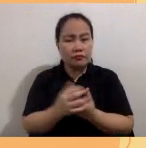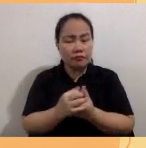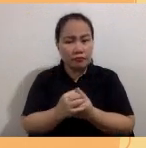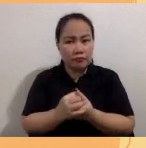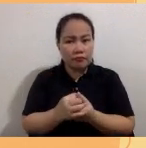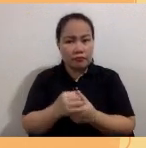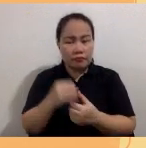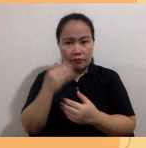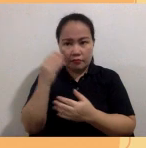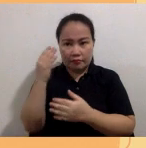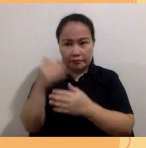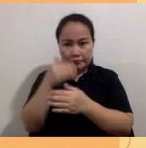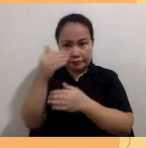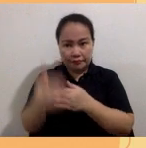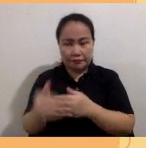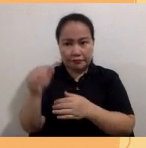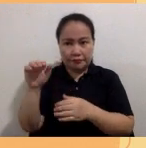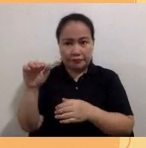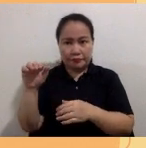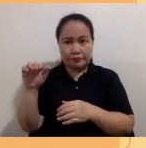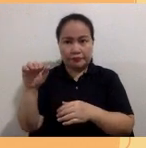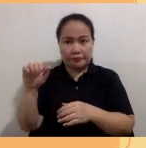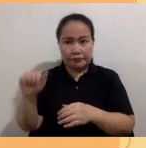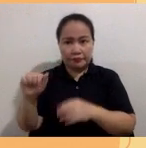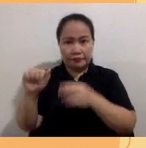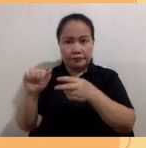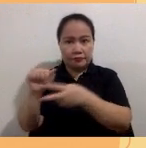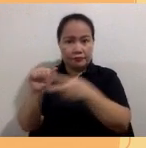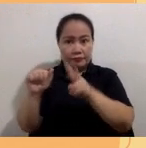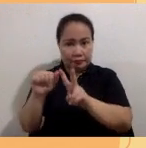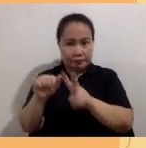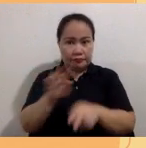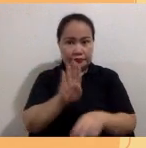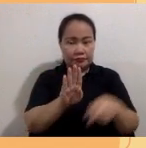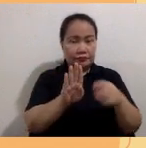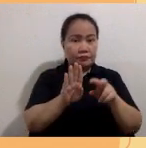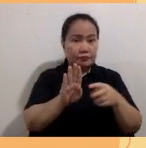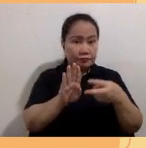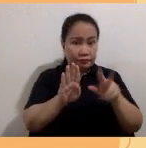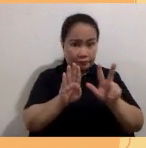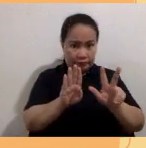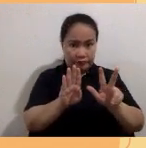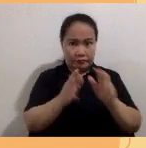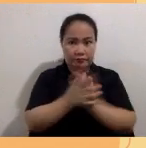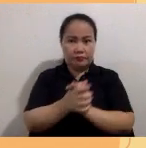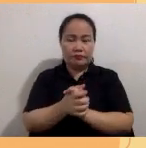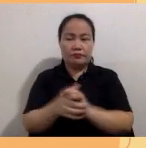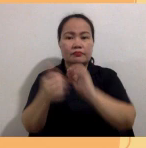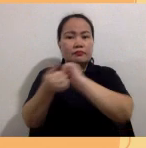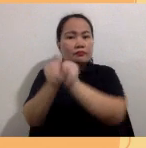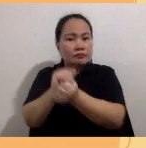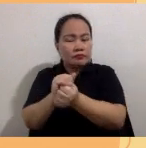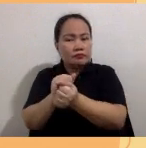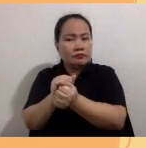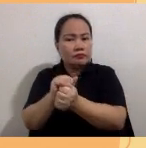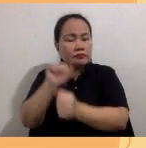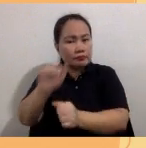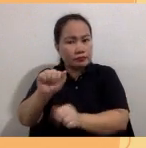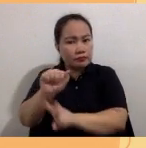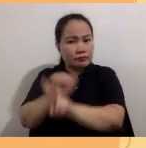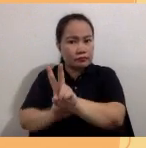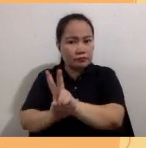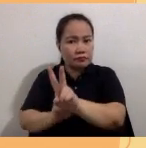variables. Next, so a is equal to 2, b is equal to 3. So, we will have our a is